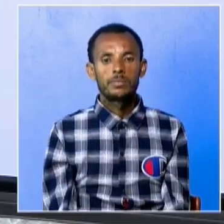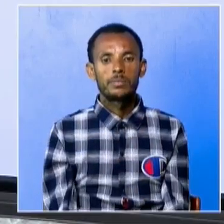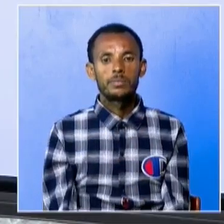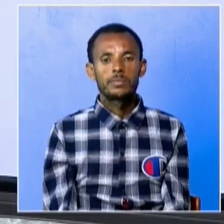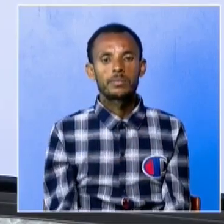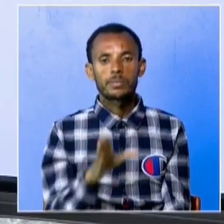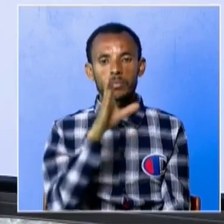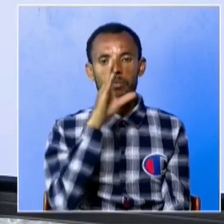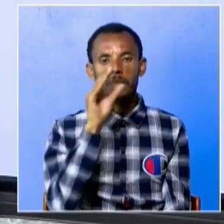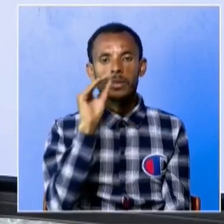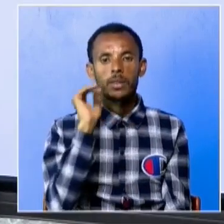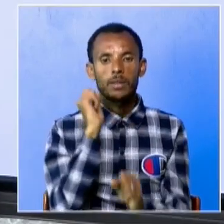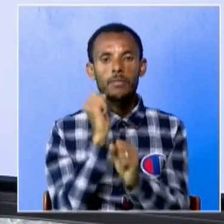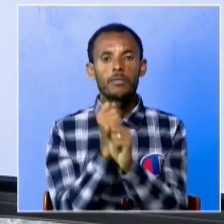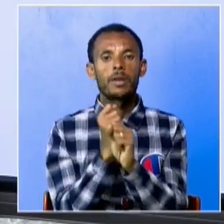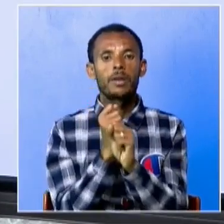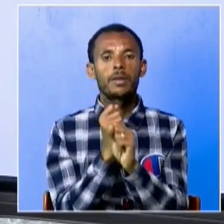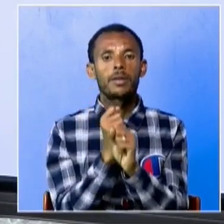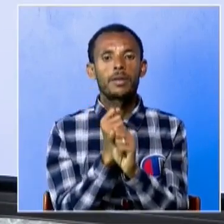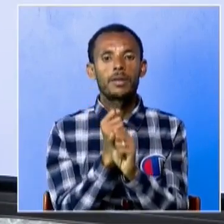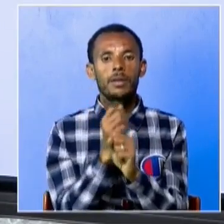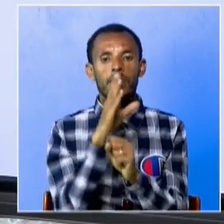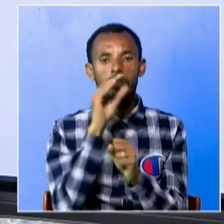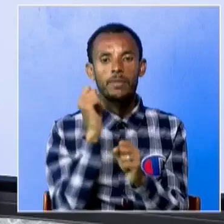And find